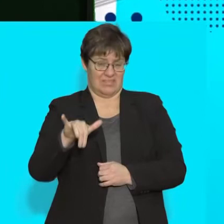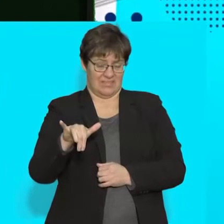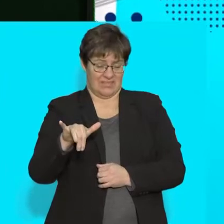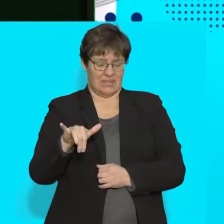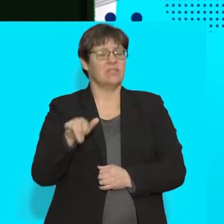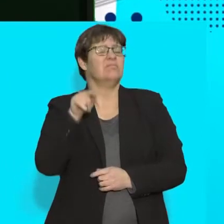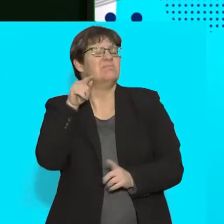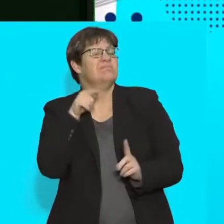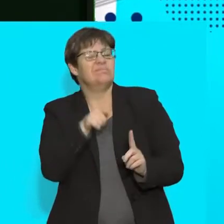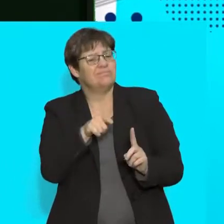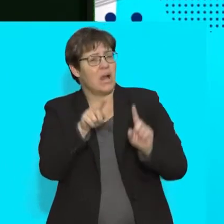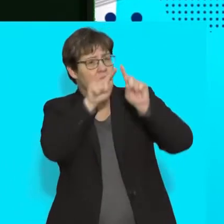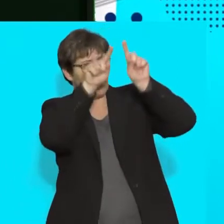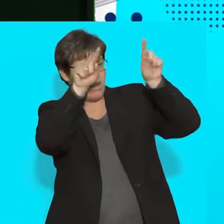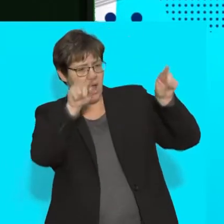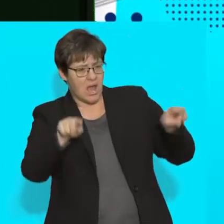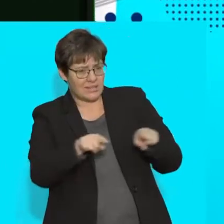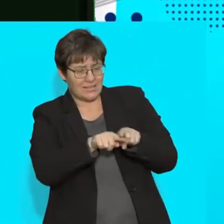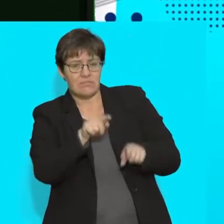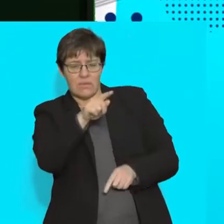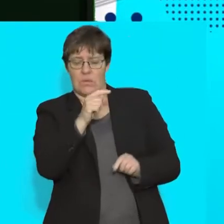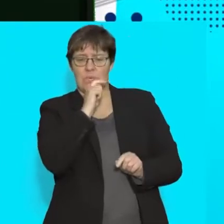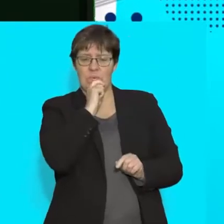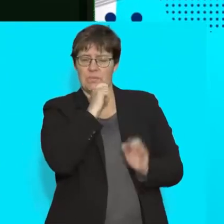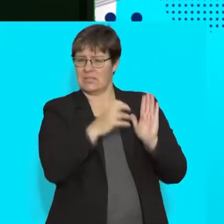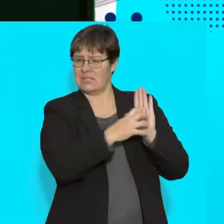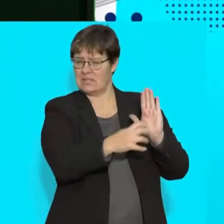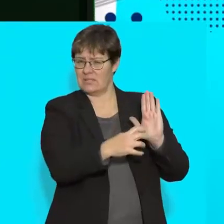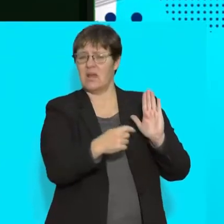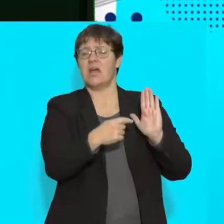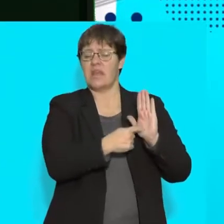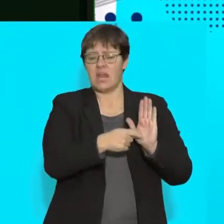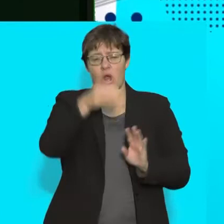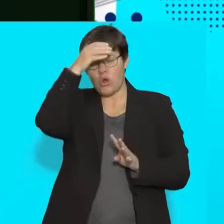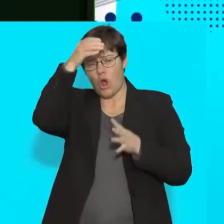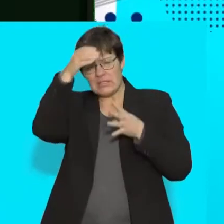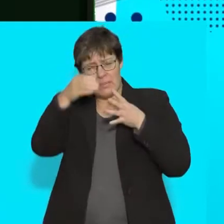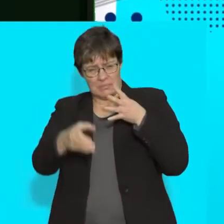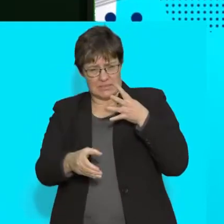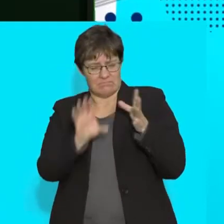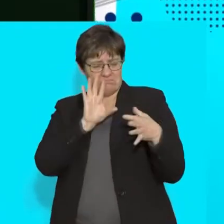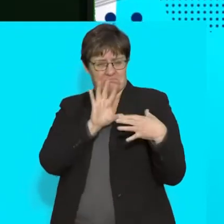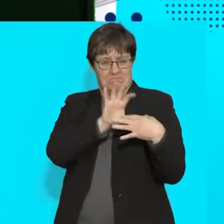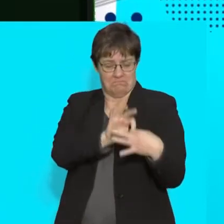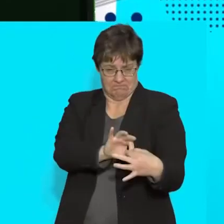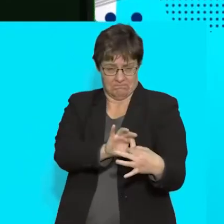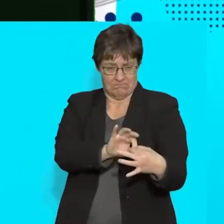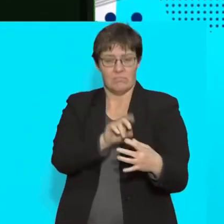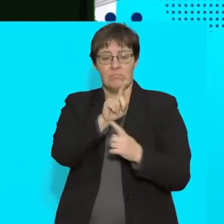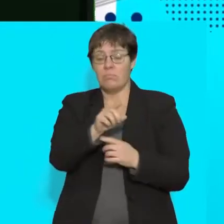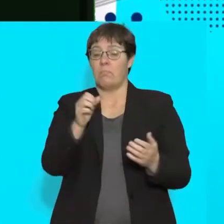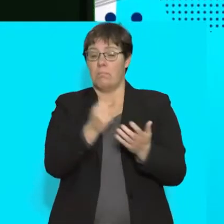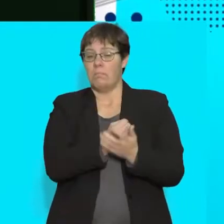chart that we're going to try and use, and then talk about some concepts that have to do with Euclidean geometry that you need to be able